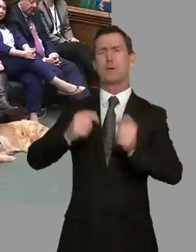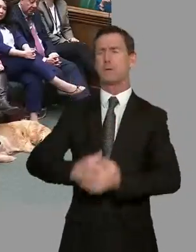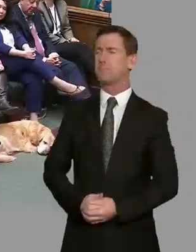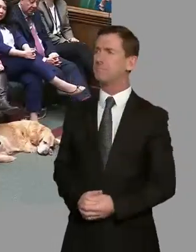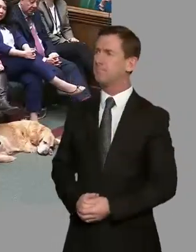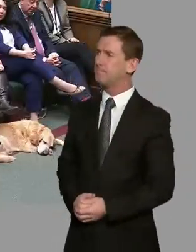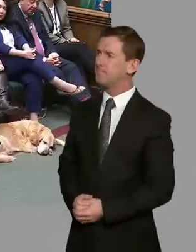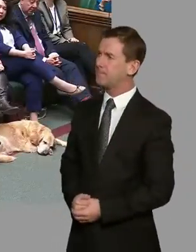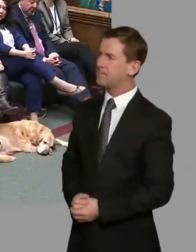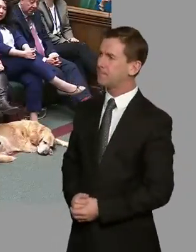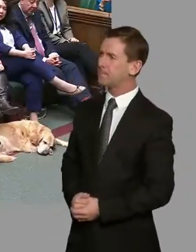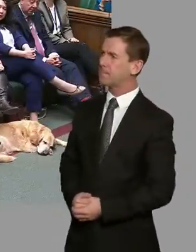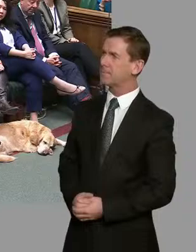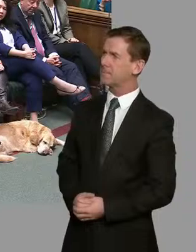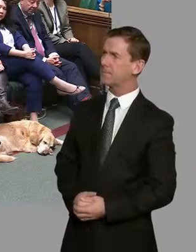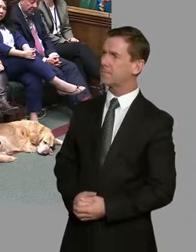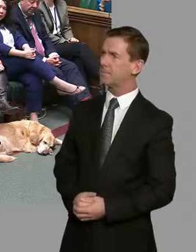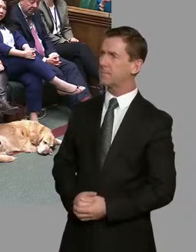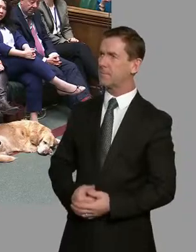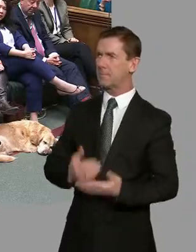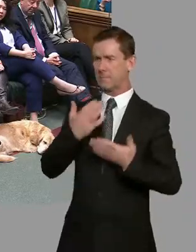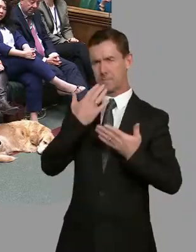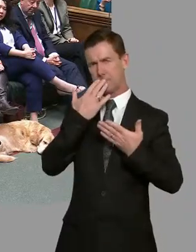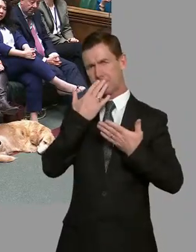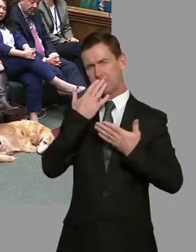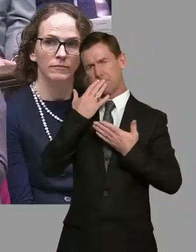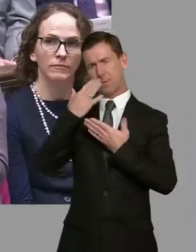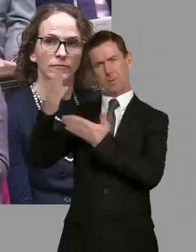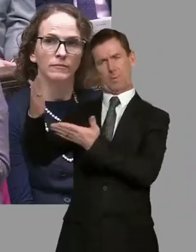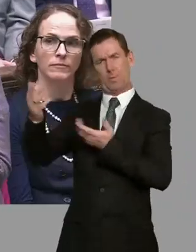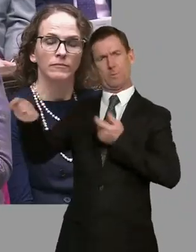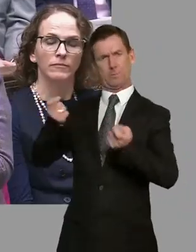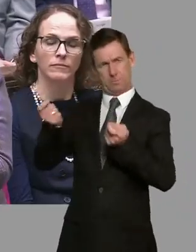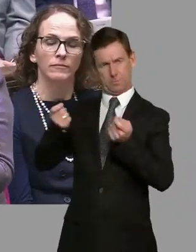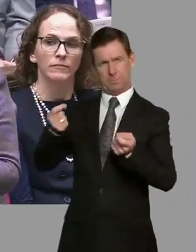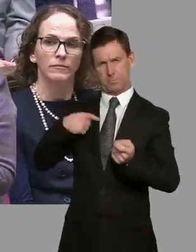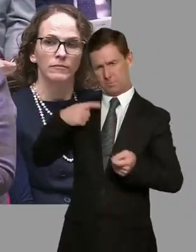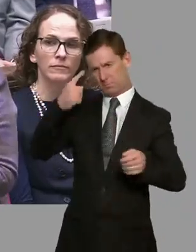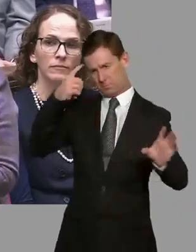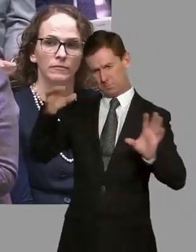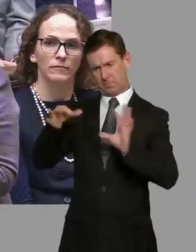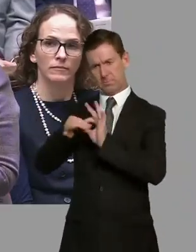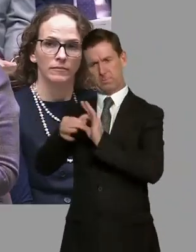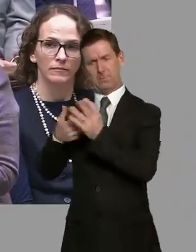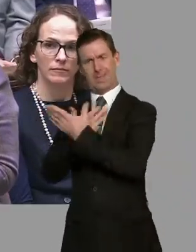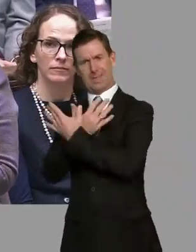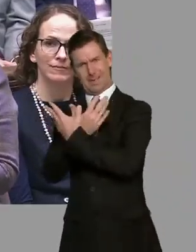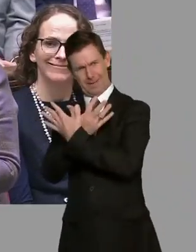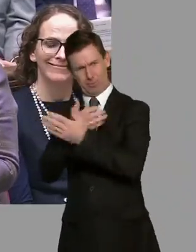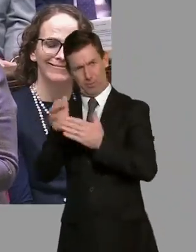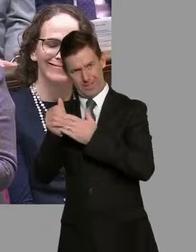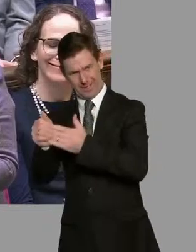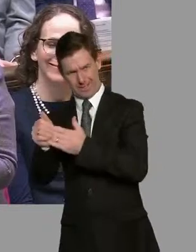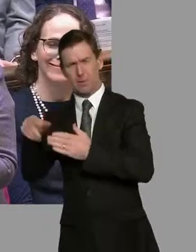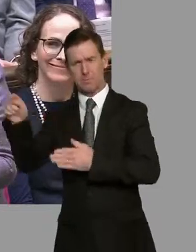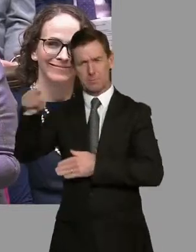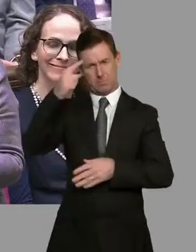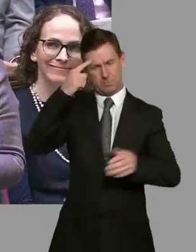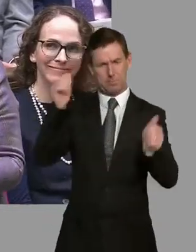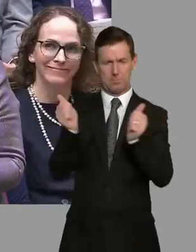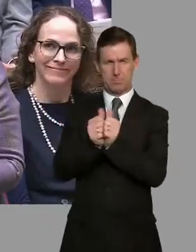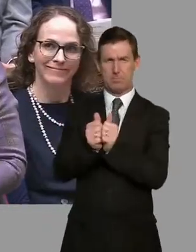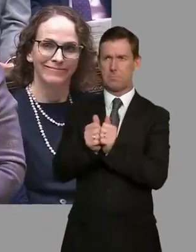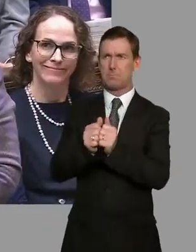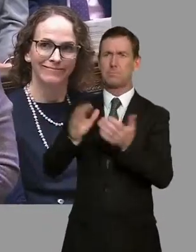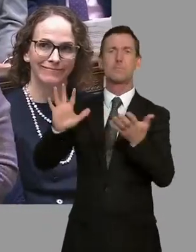myself with the remarks of the Liberal Democrat leader and others today? Happy New Year to everyone, but 2025